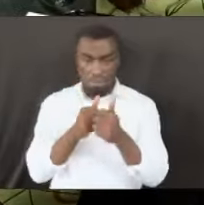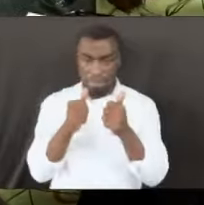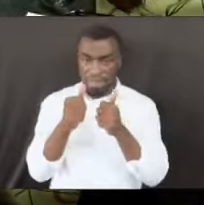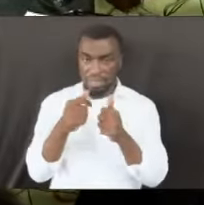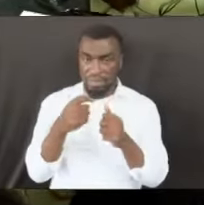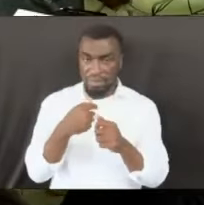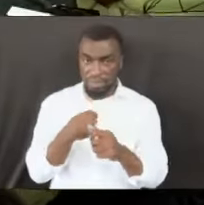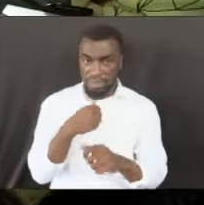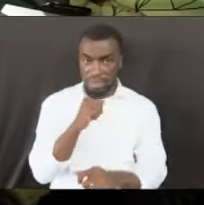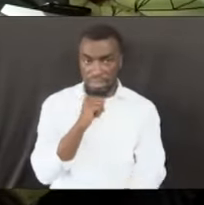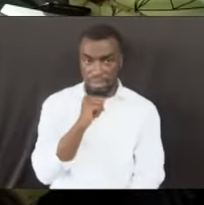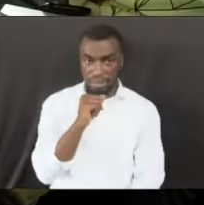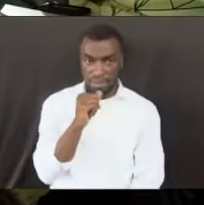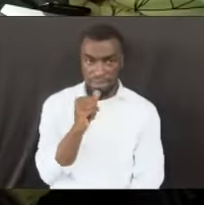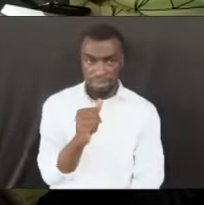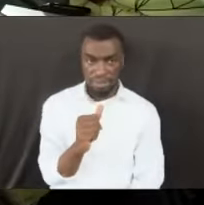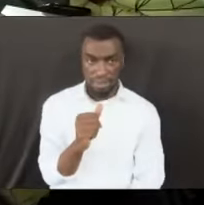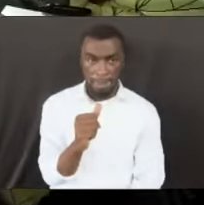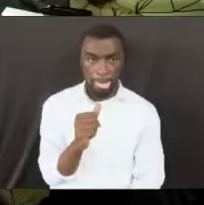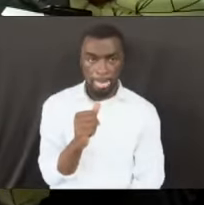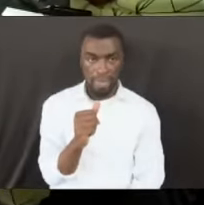usinipi.